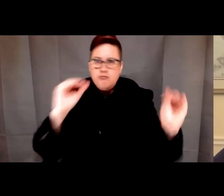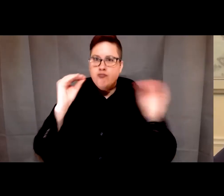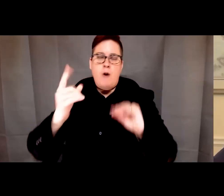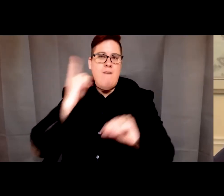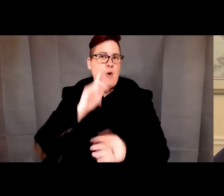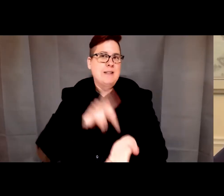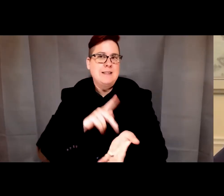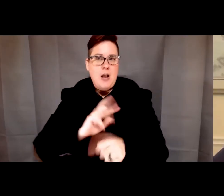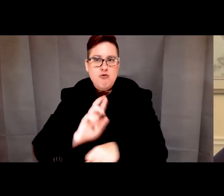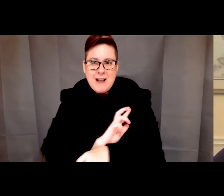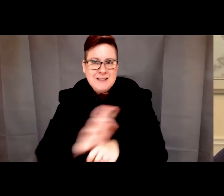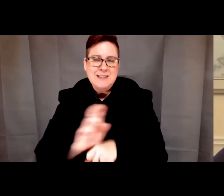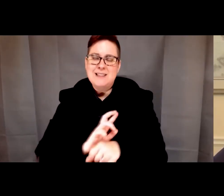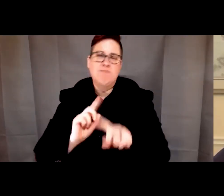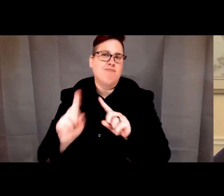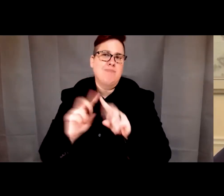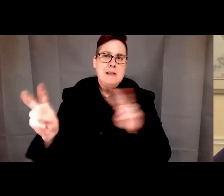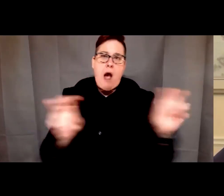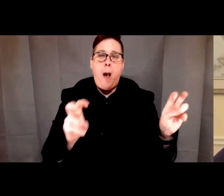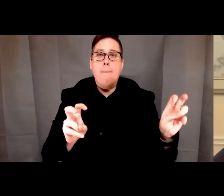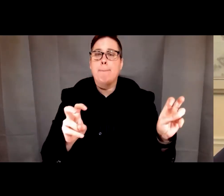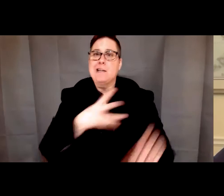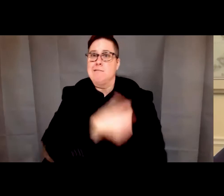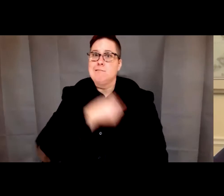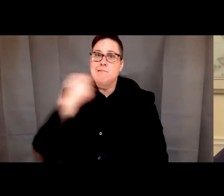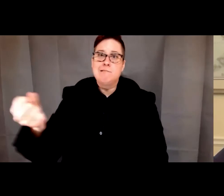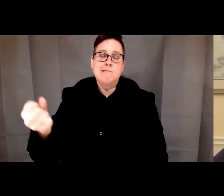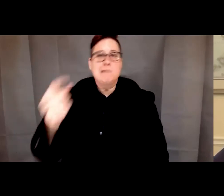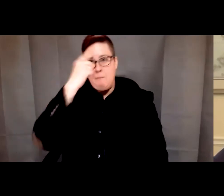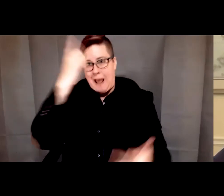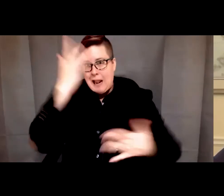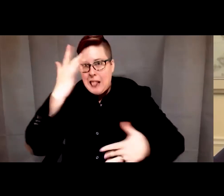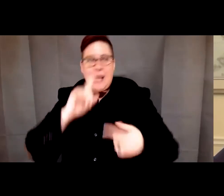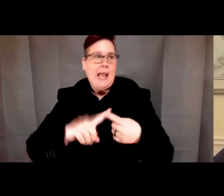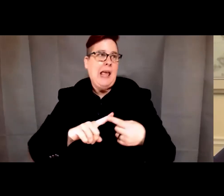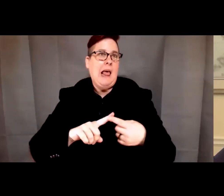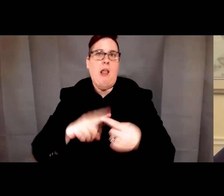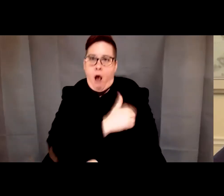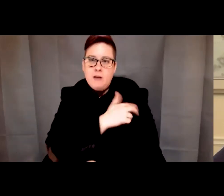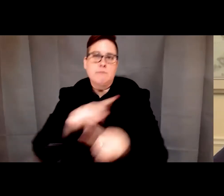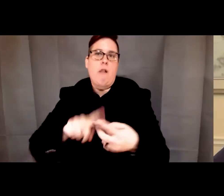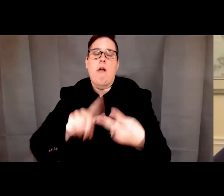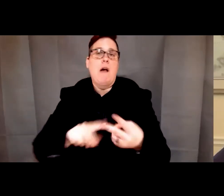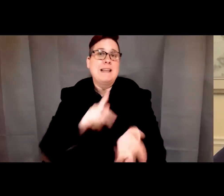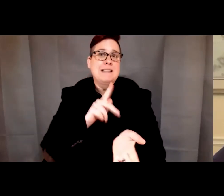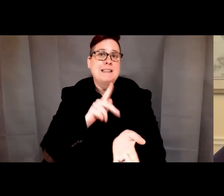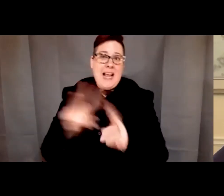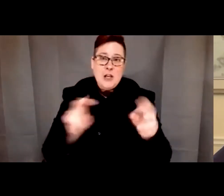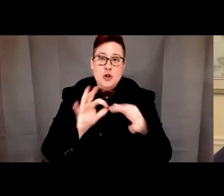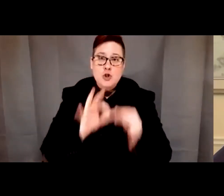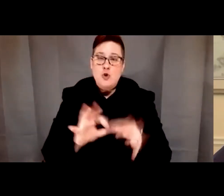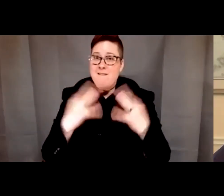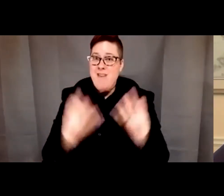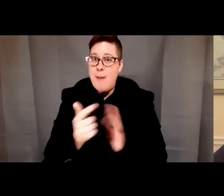residents on topics ranging from involuntary commitment of the mentally ill to psychiatric issues in family law. He